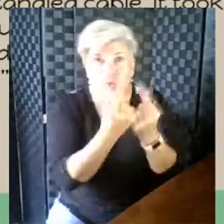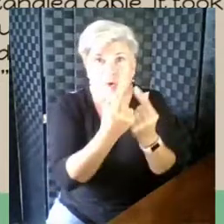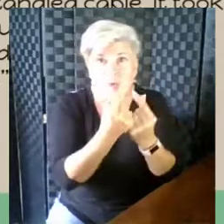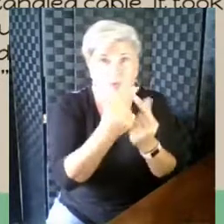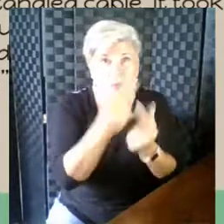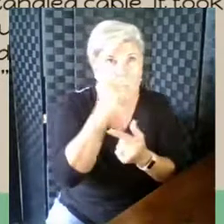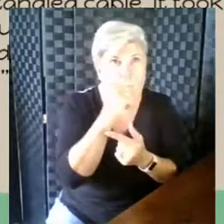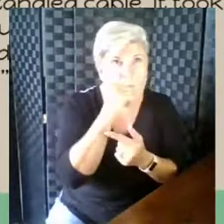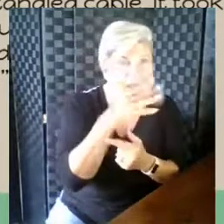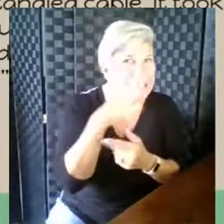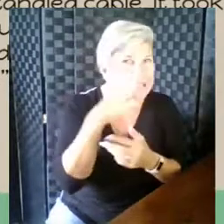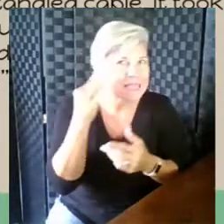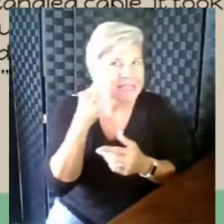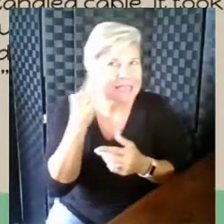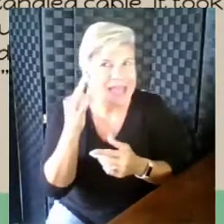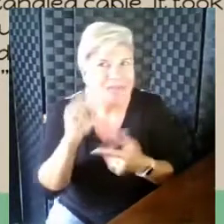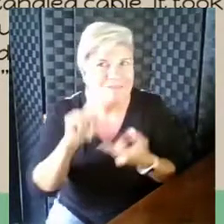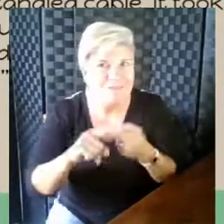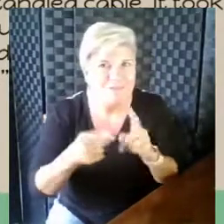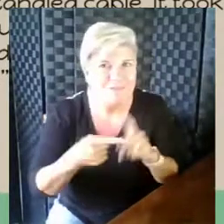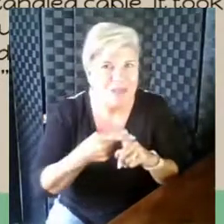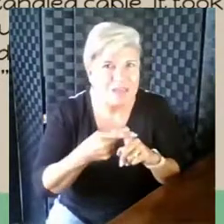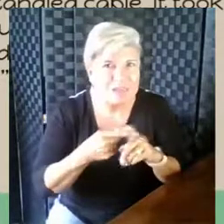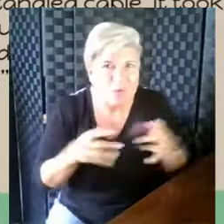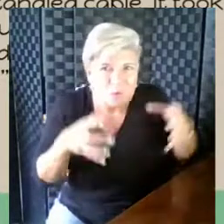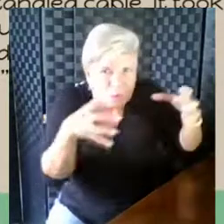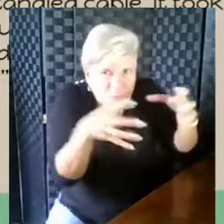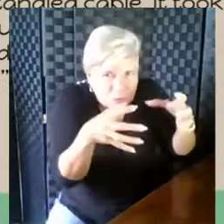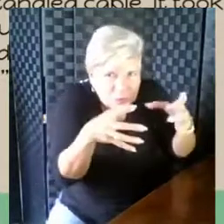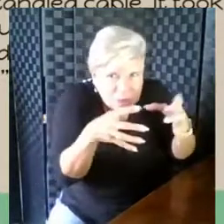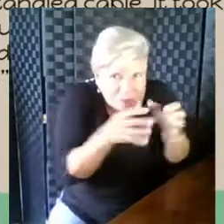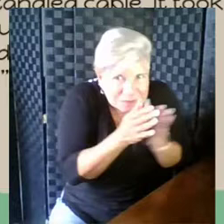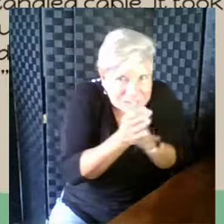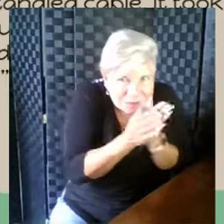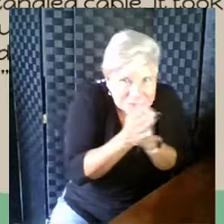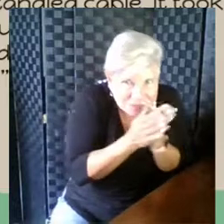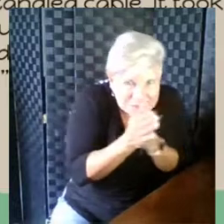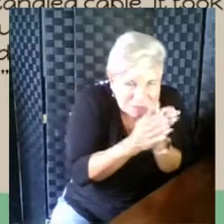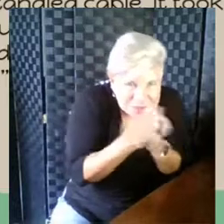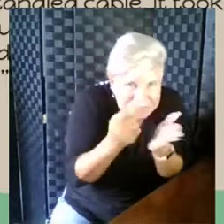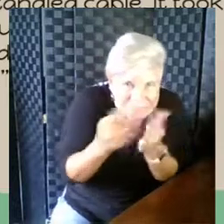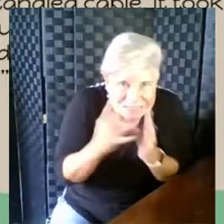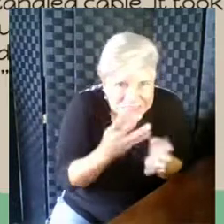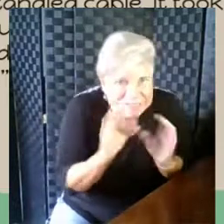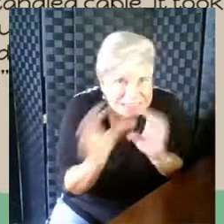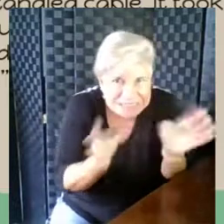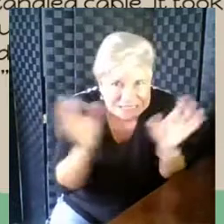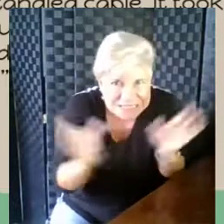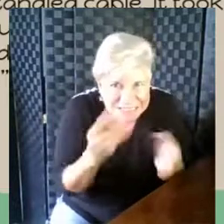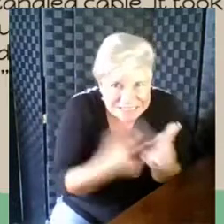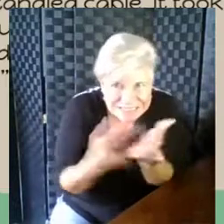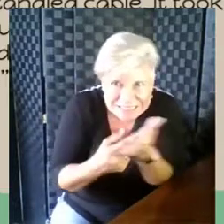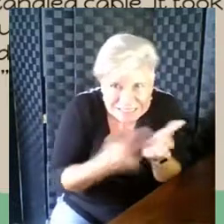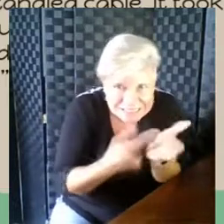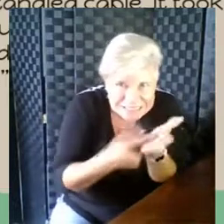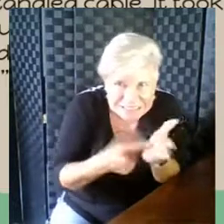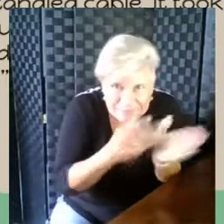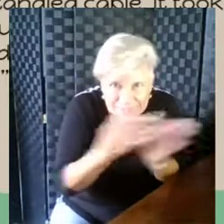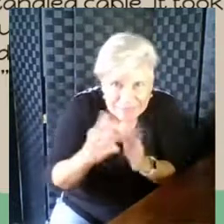their rat and cat friends. The group huddled together in the alley to discuss the